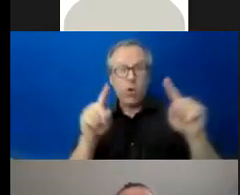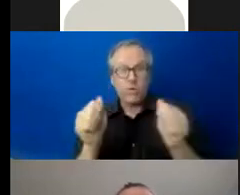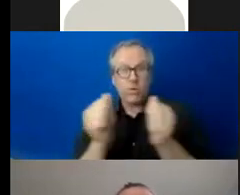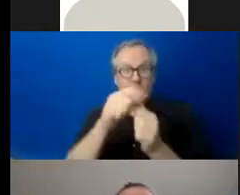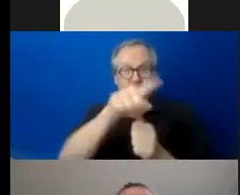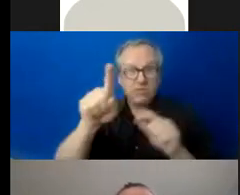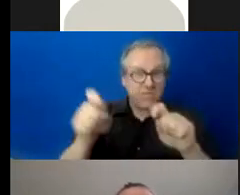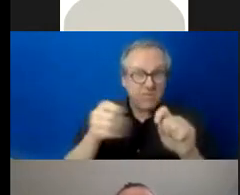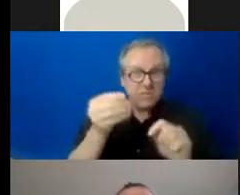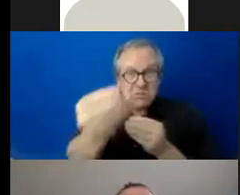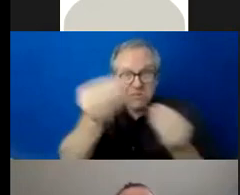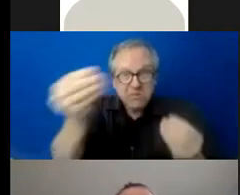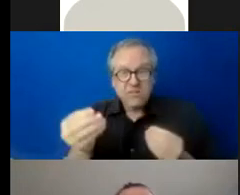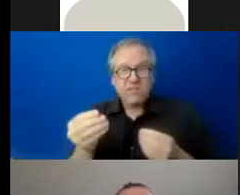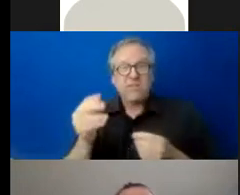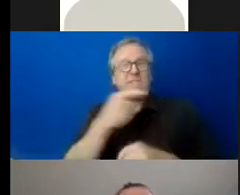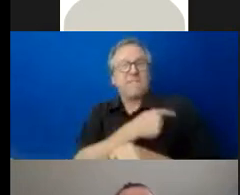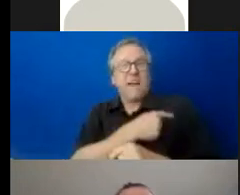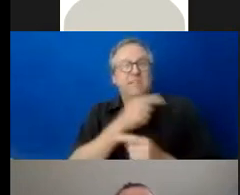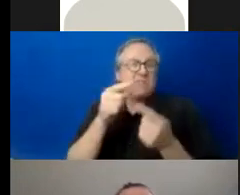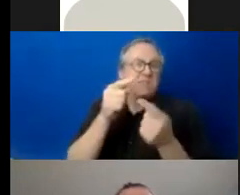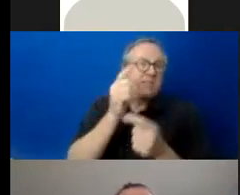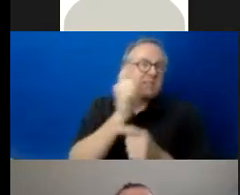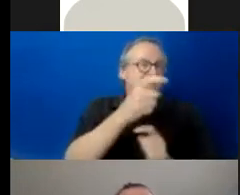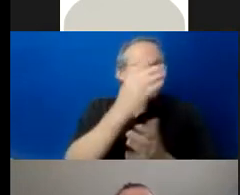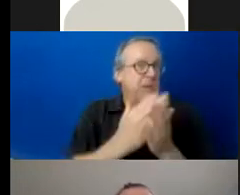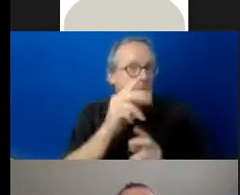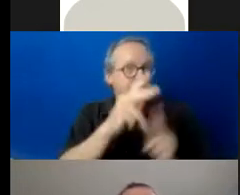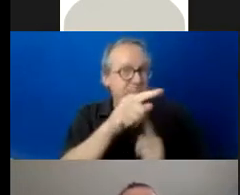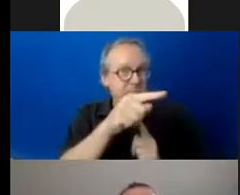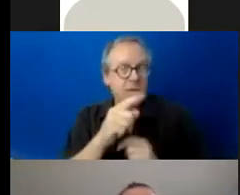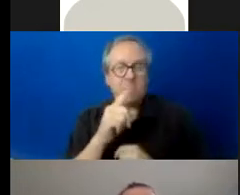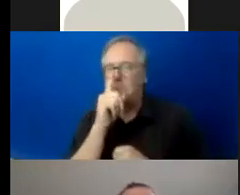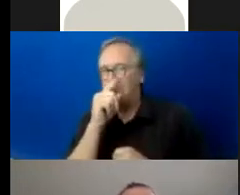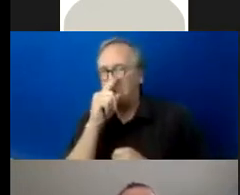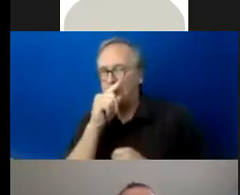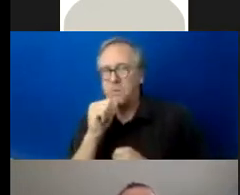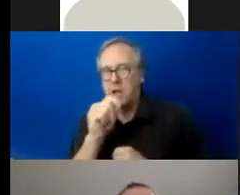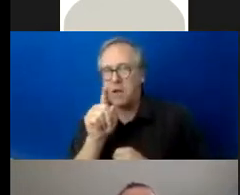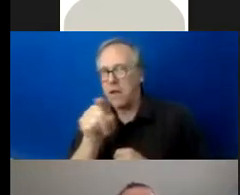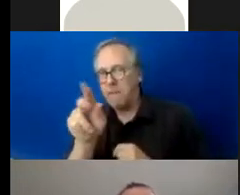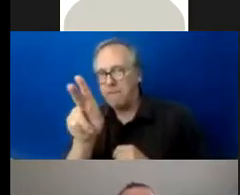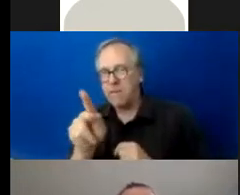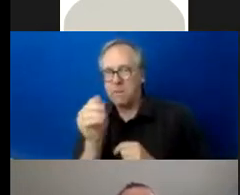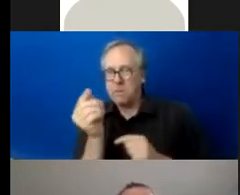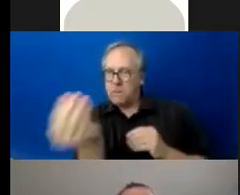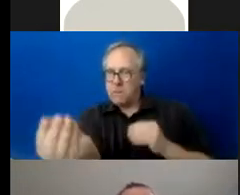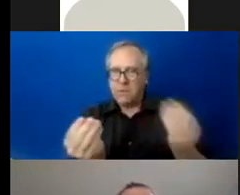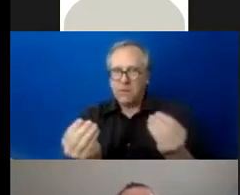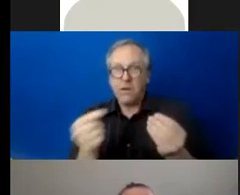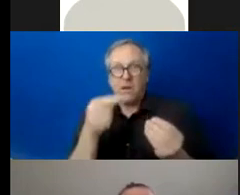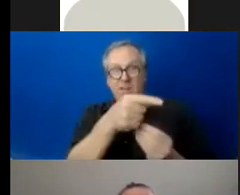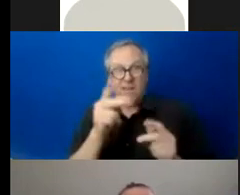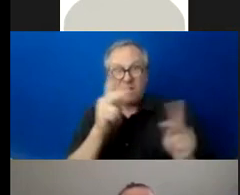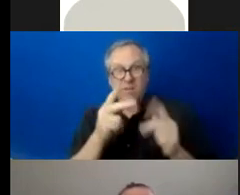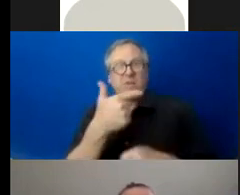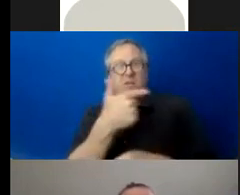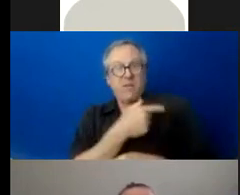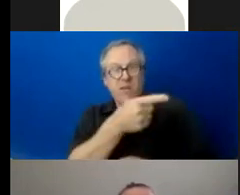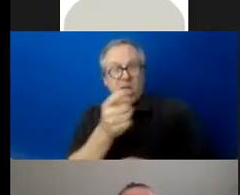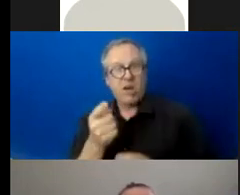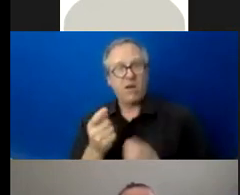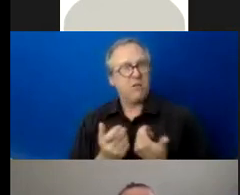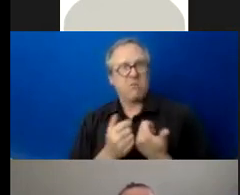and they gave vaccine to some people and a placebo to other people, they saw very quickly that the people who received the vaccine